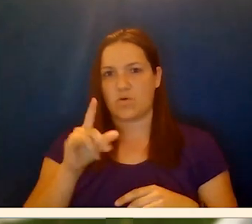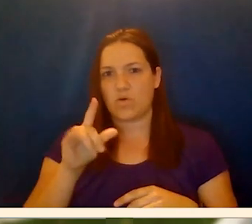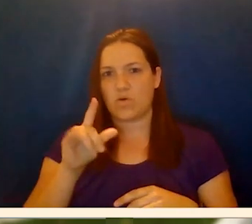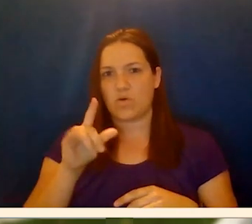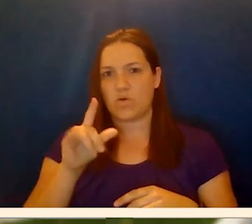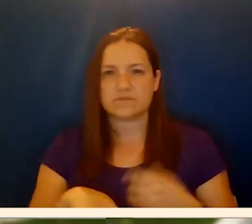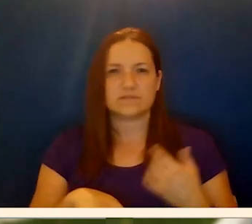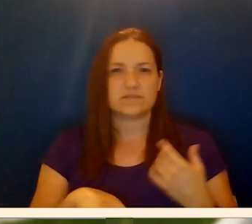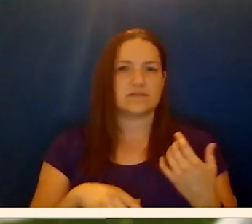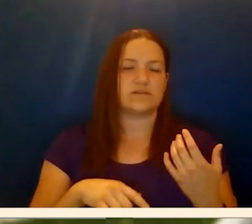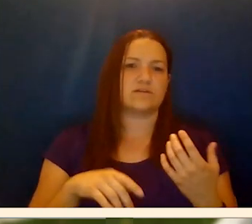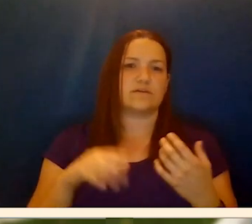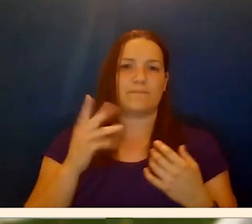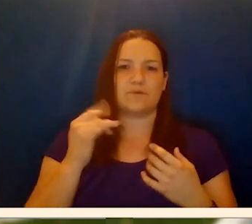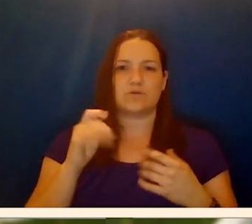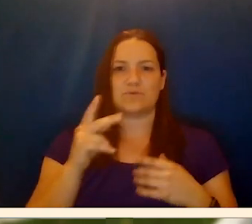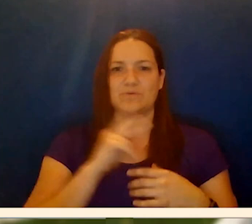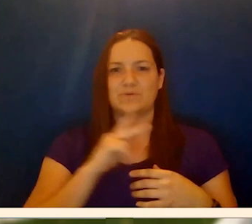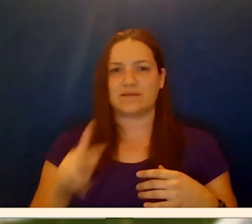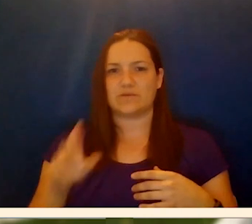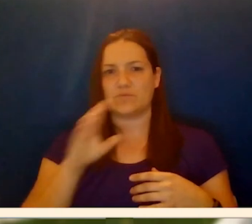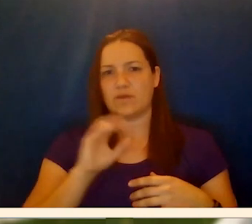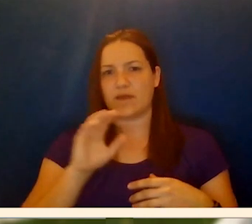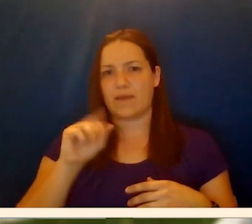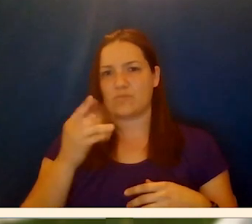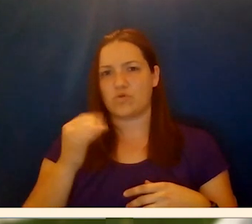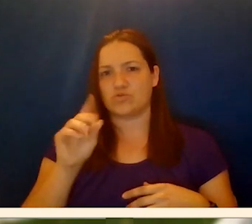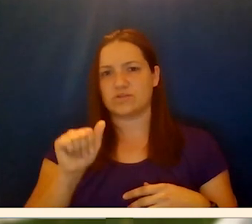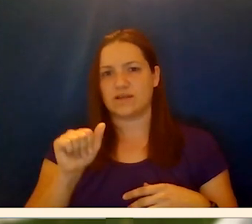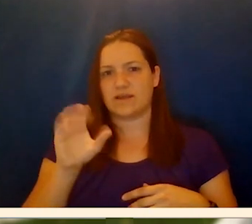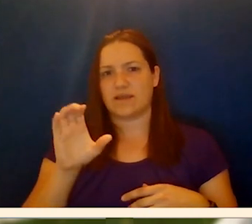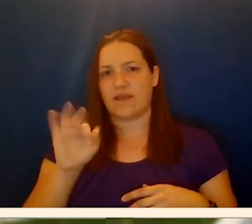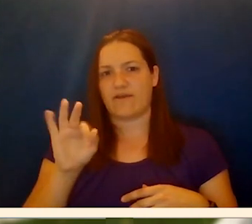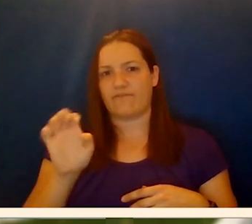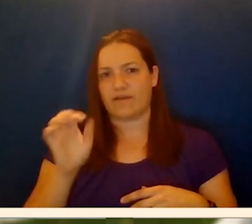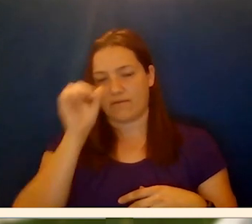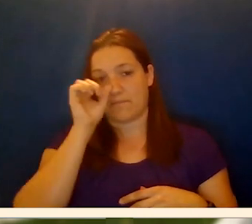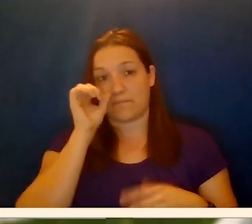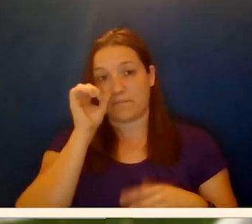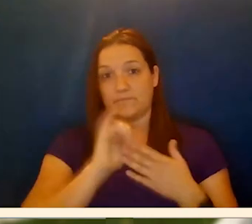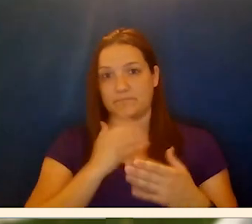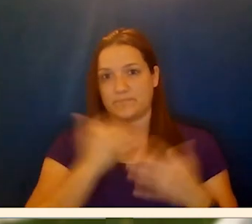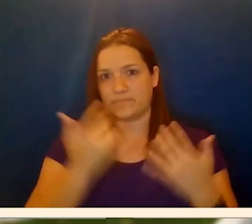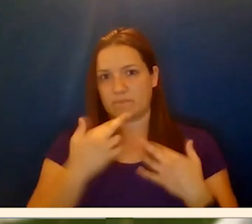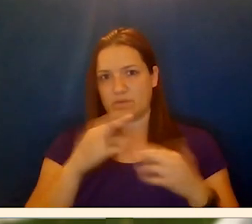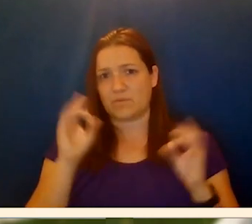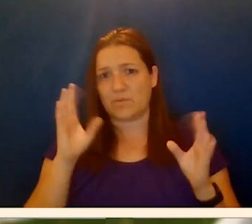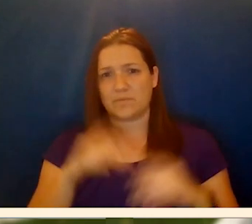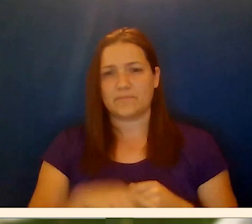in the Mineral King, right where the old Ambrosia Cafe. That's our current waiting room, and it's horrible.